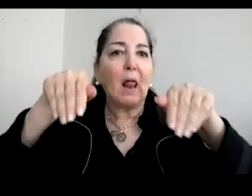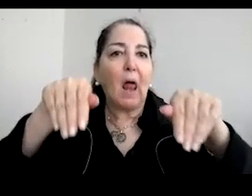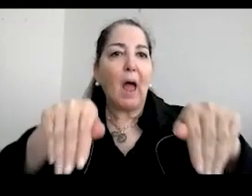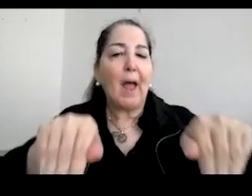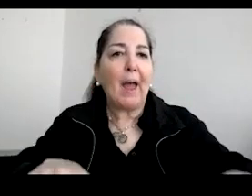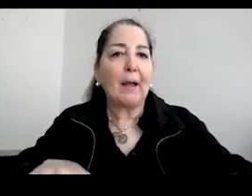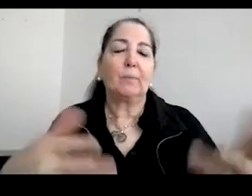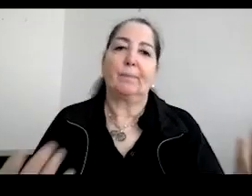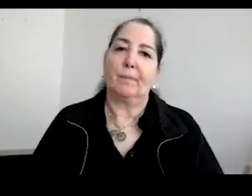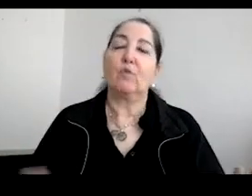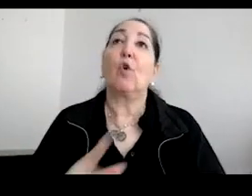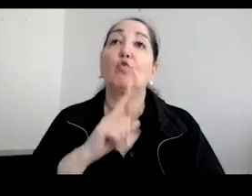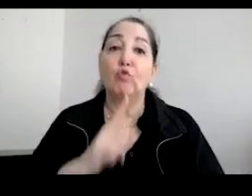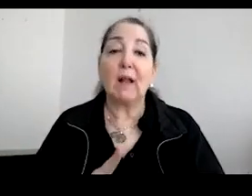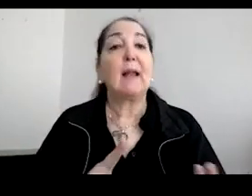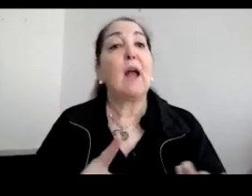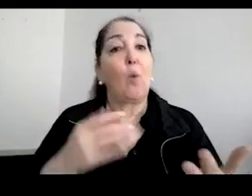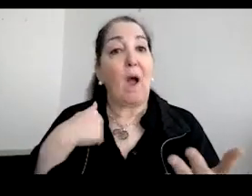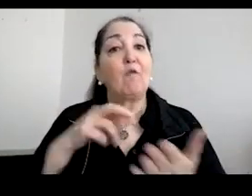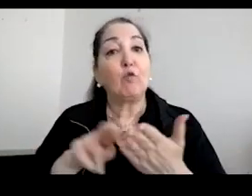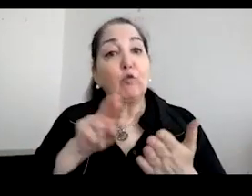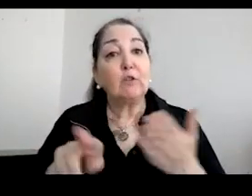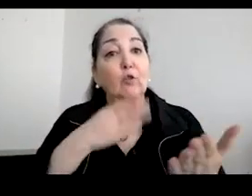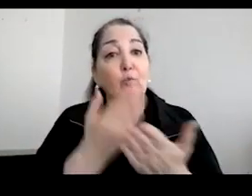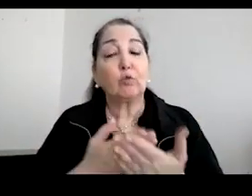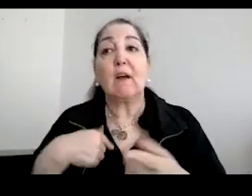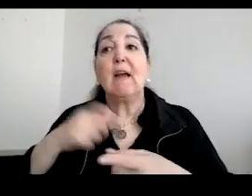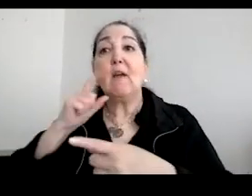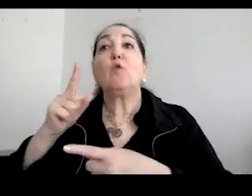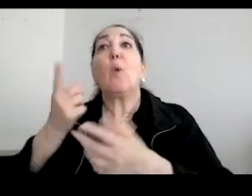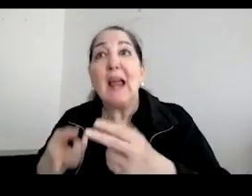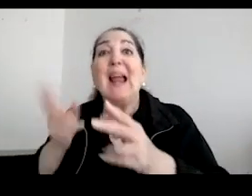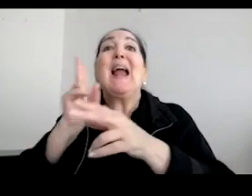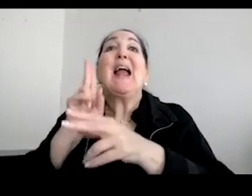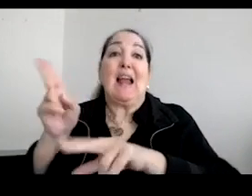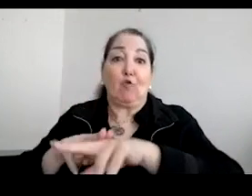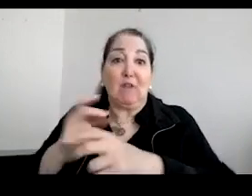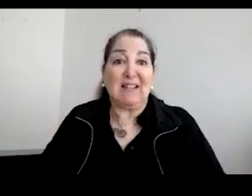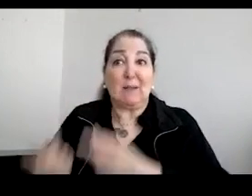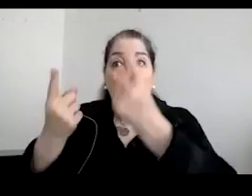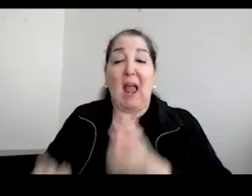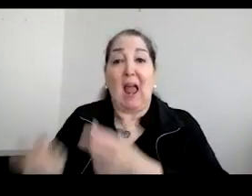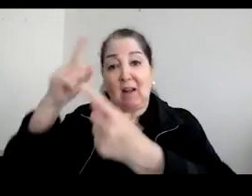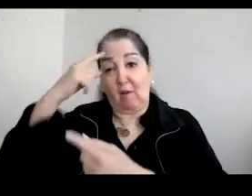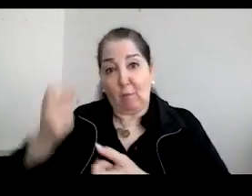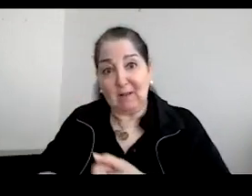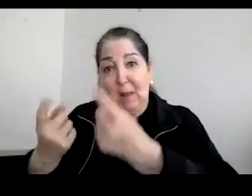increase federal government revenues over the long term, even after you kind of net out what the federal government is spending in real time.